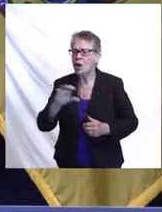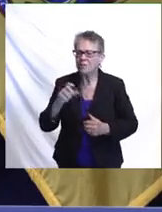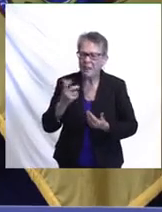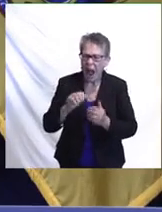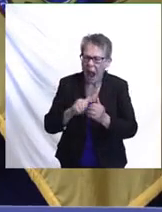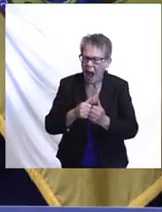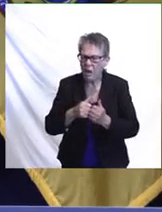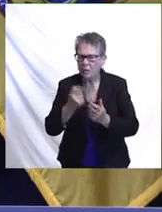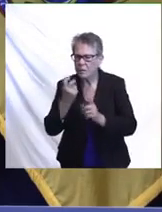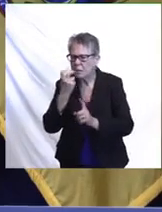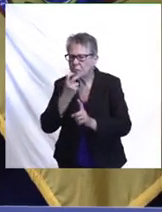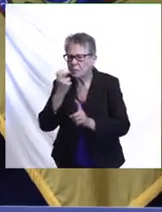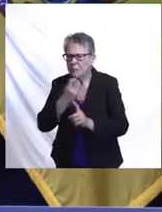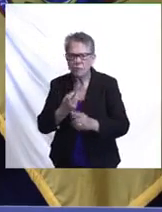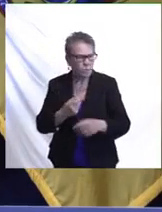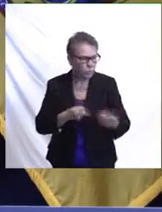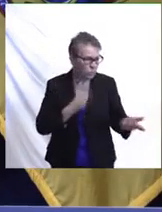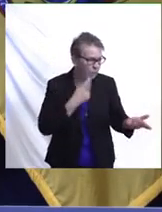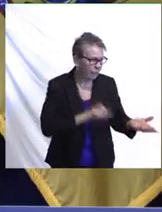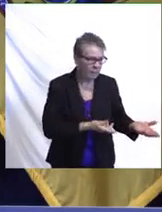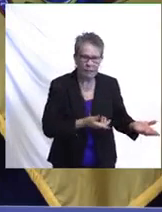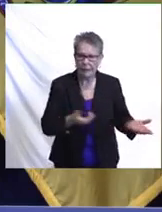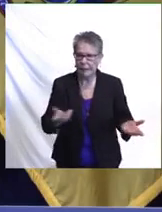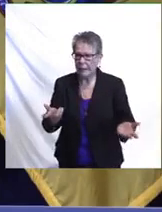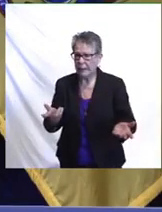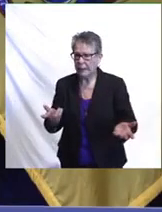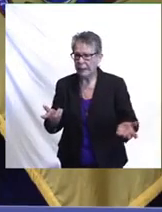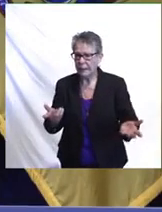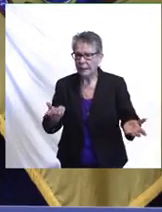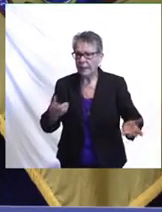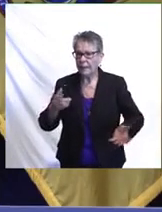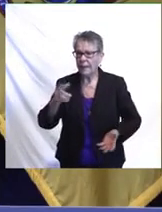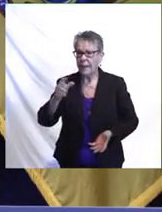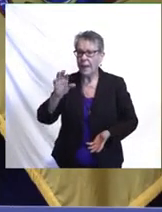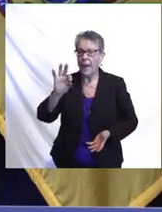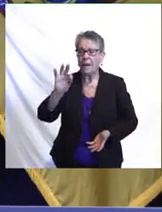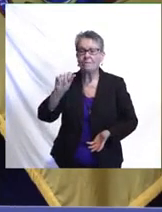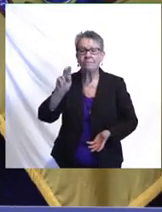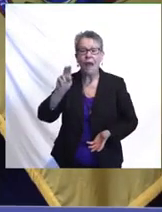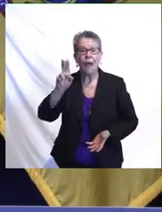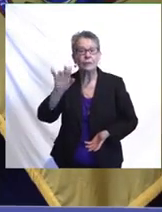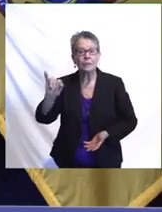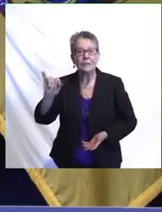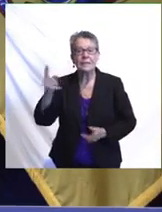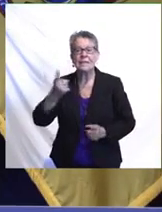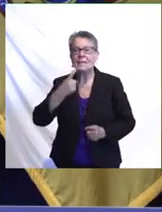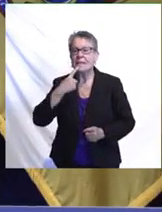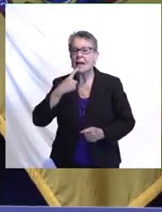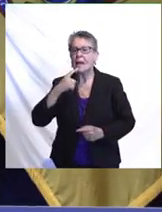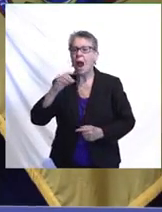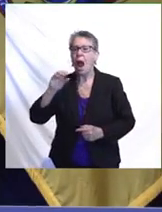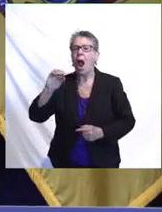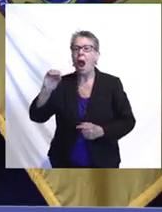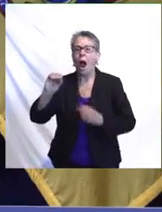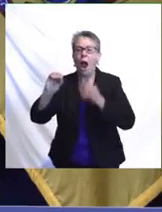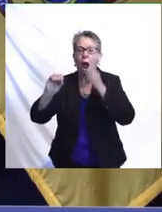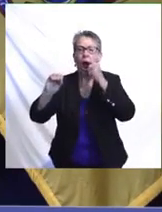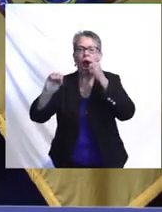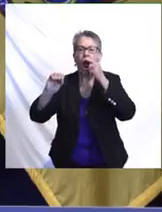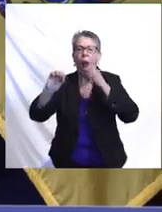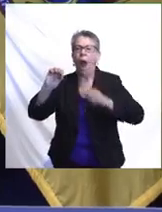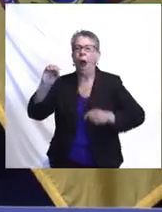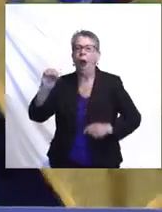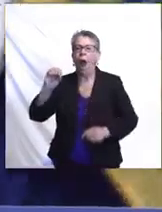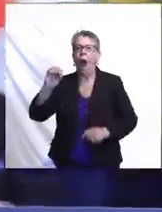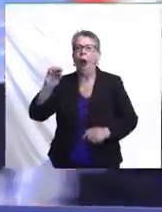a... Fauci says Omicron. There's He's actually, from Brooklyn. That could explain it. There's actually 3